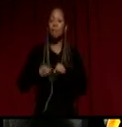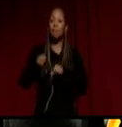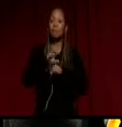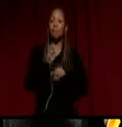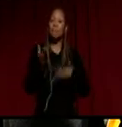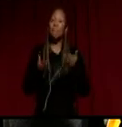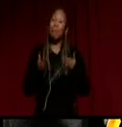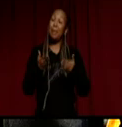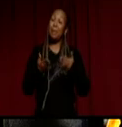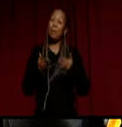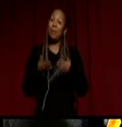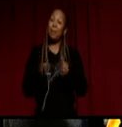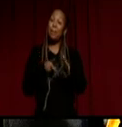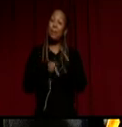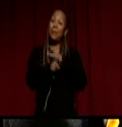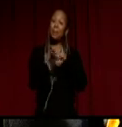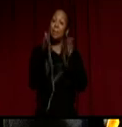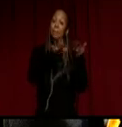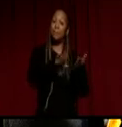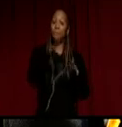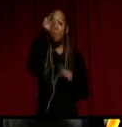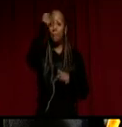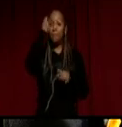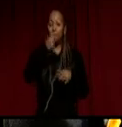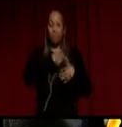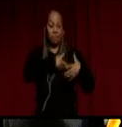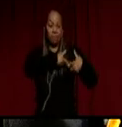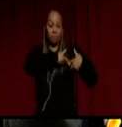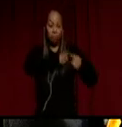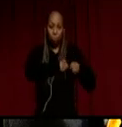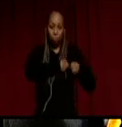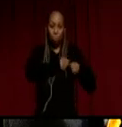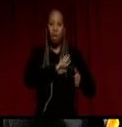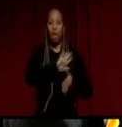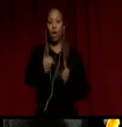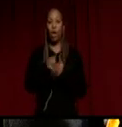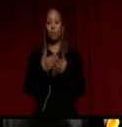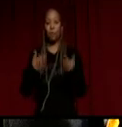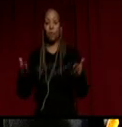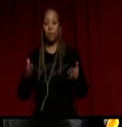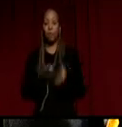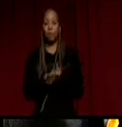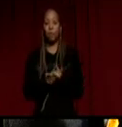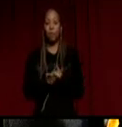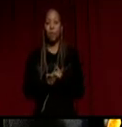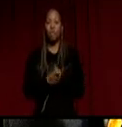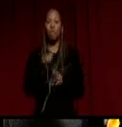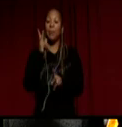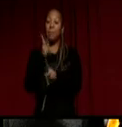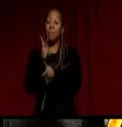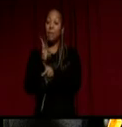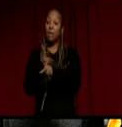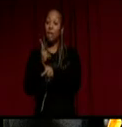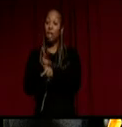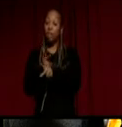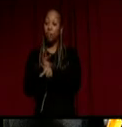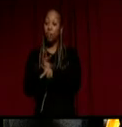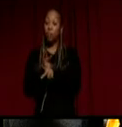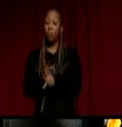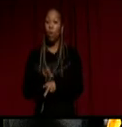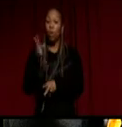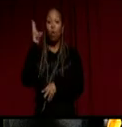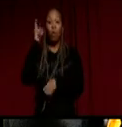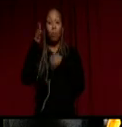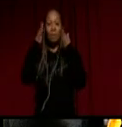fact, it may be killing people because of cardiac arrhythmias and those kinds of things. So we have to be careful about who we listen to.